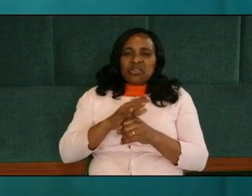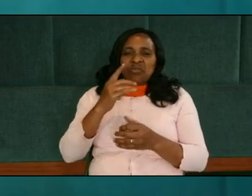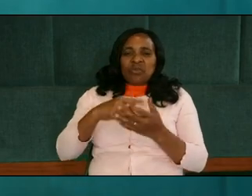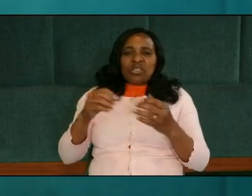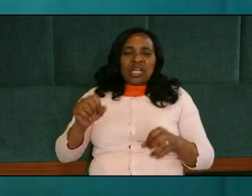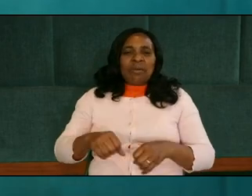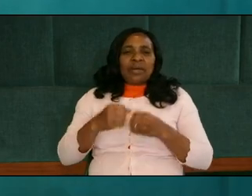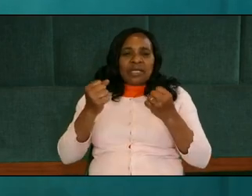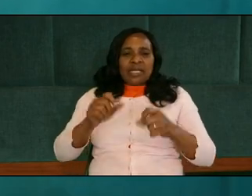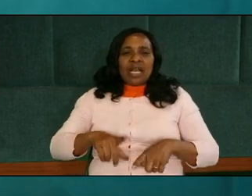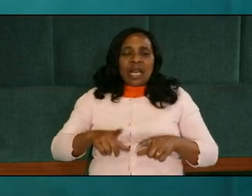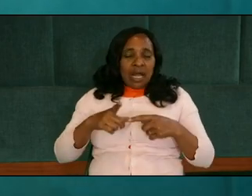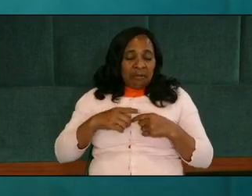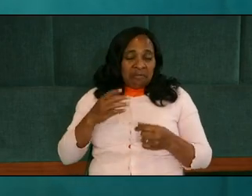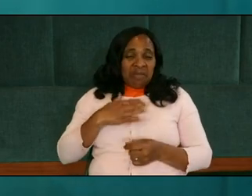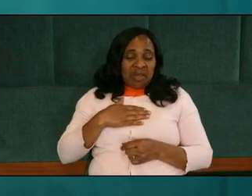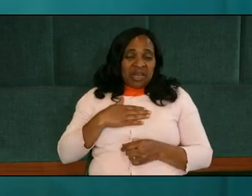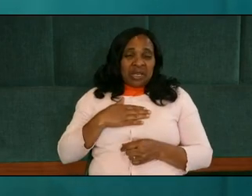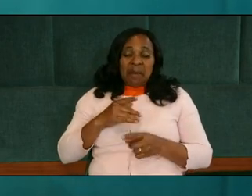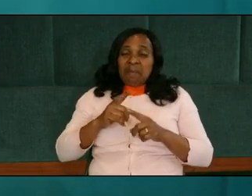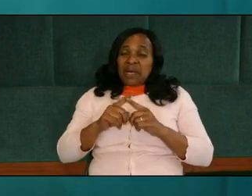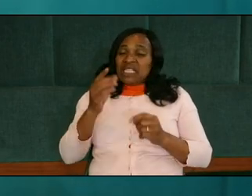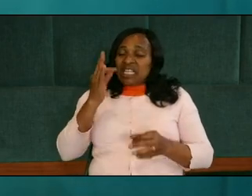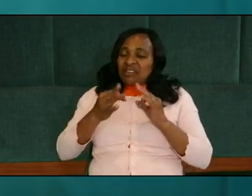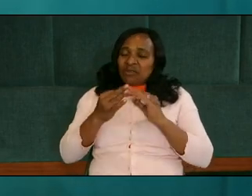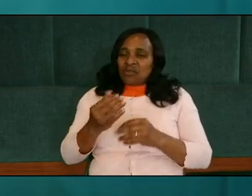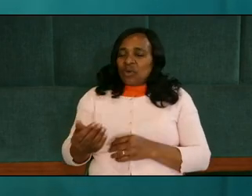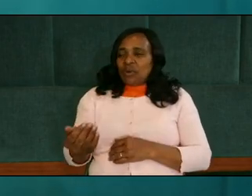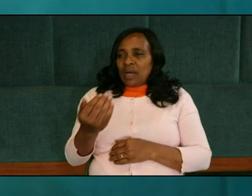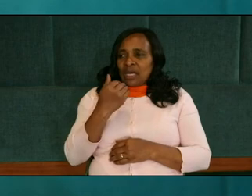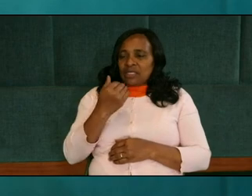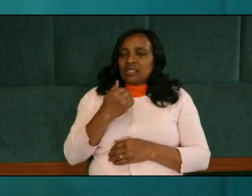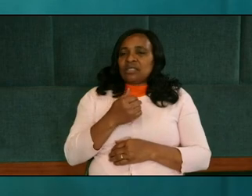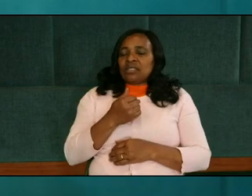happening in my life. But if you were to ask